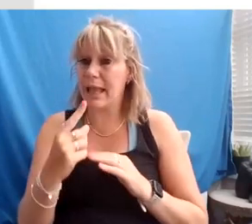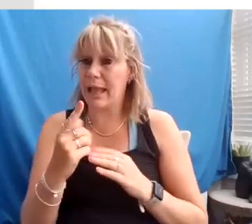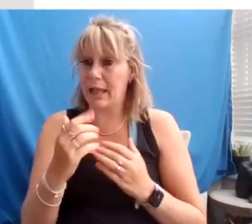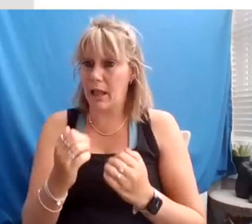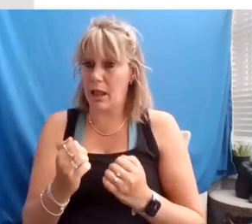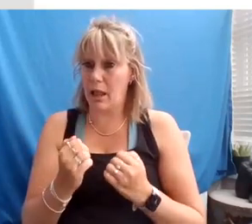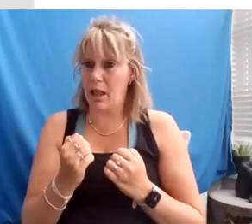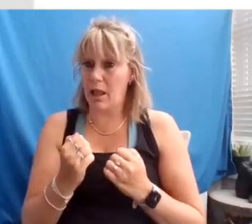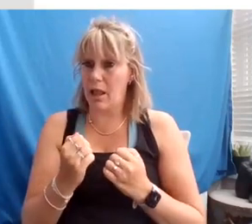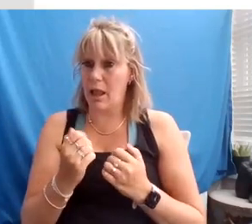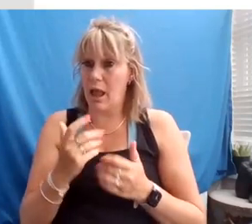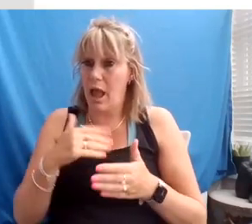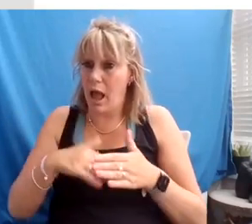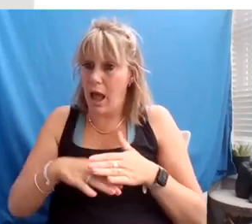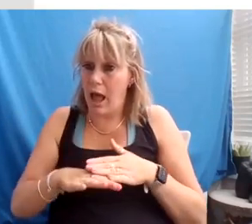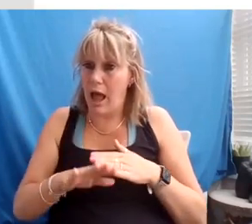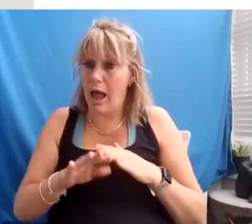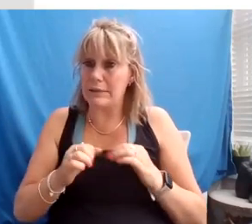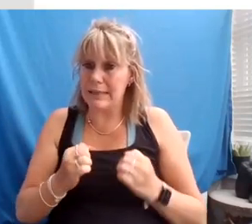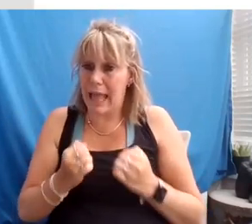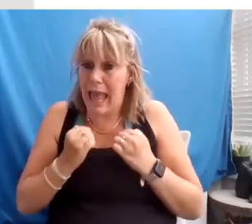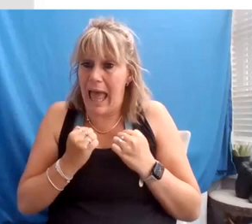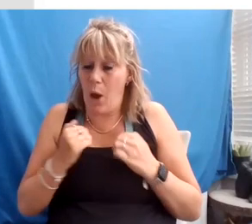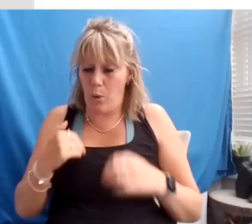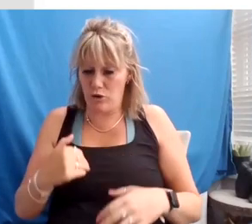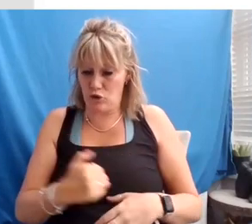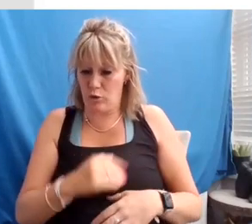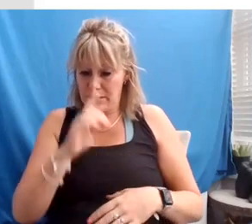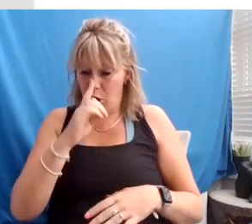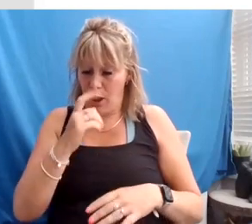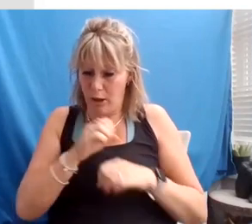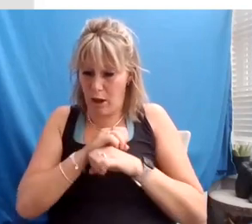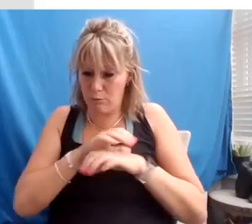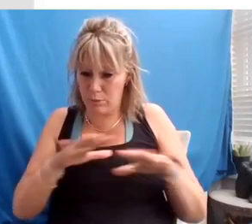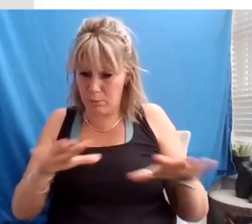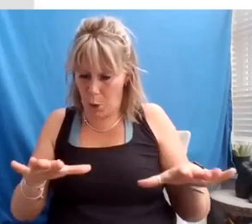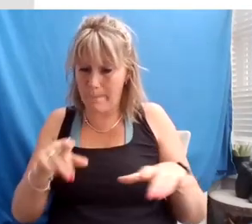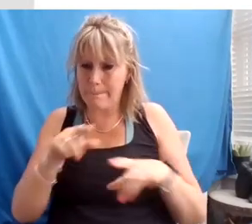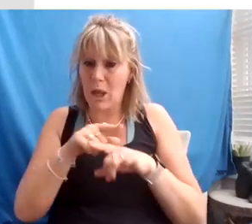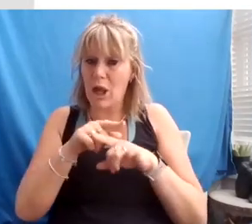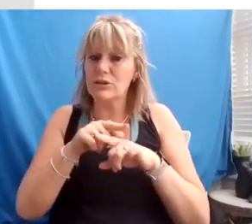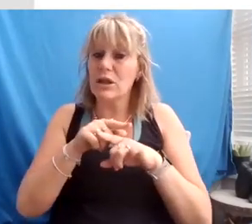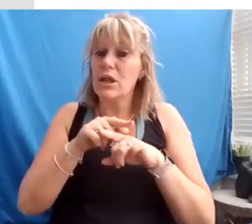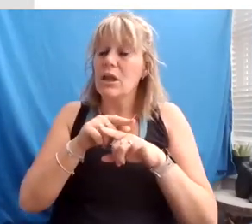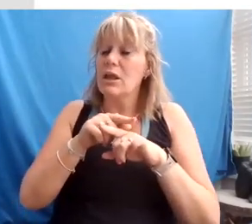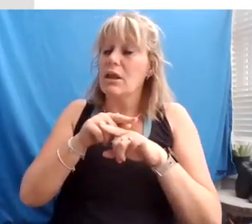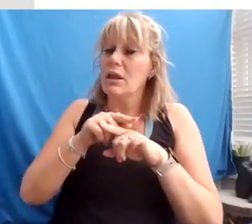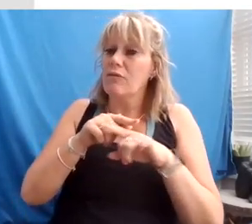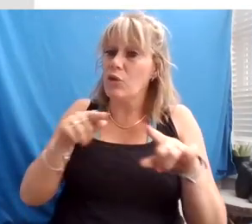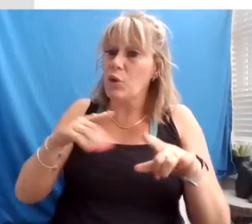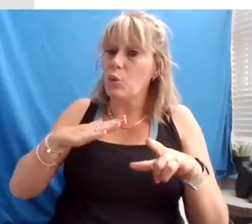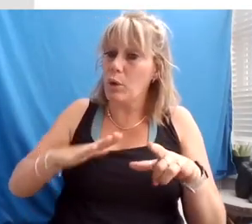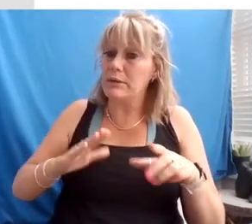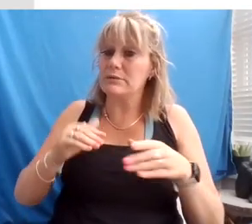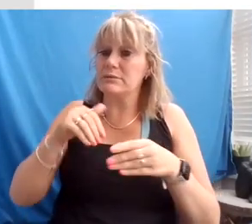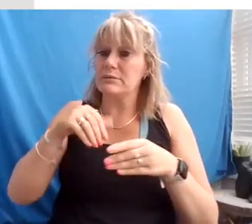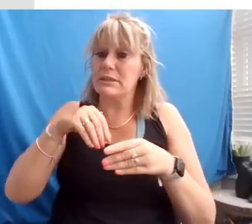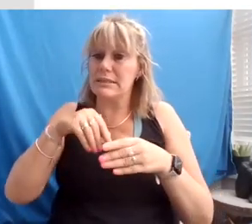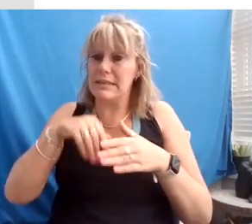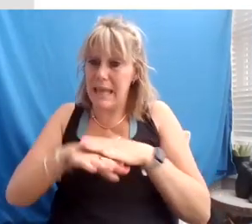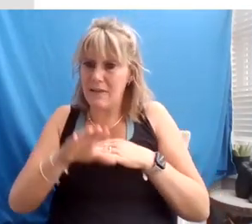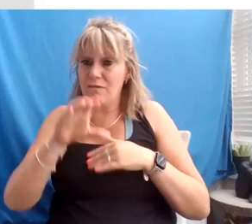cannot promote in venue opportunities, but should you be taking part in venue opportunities, then I would definitely